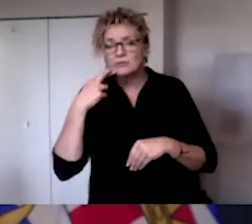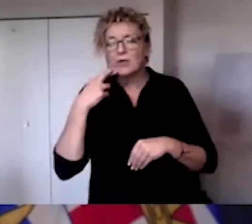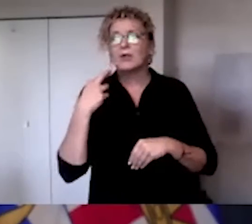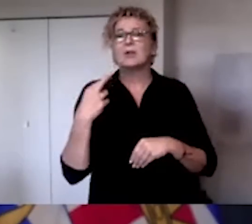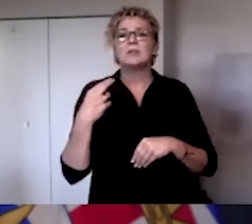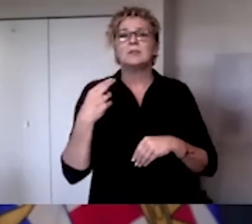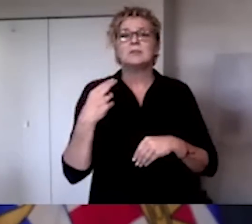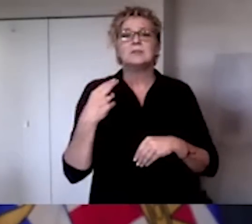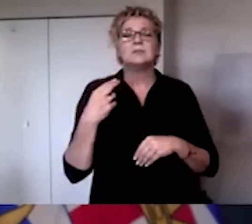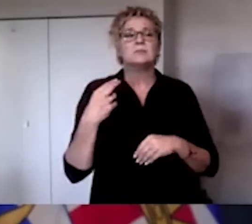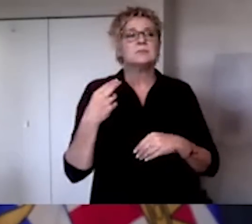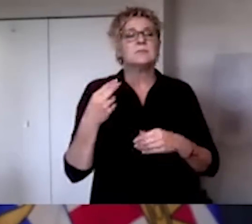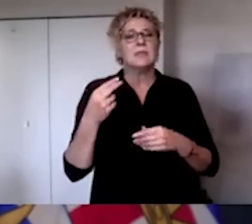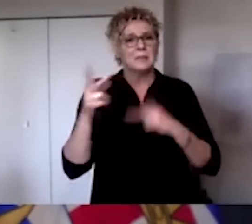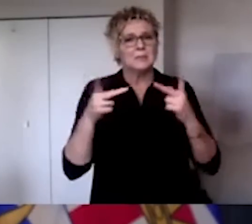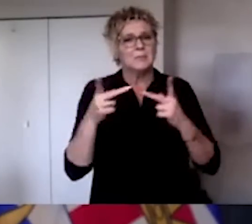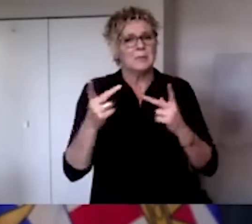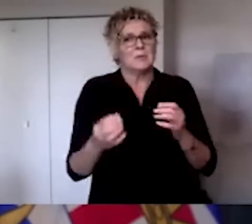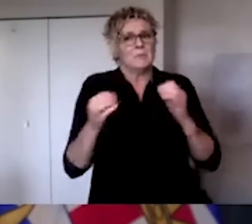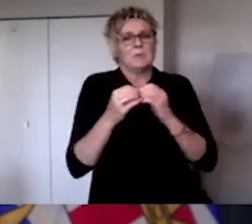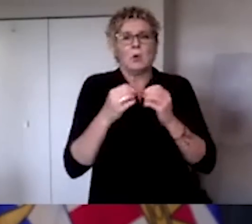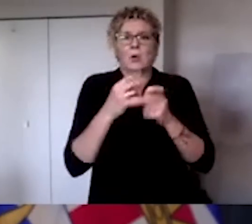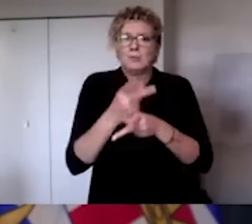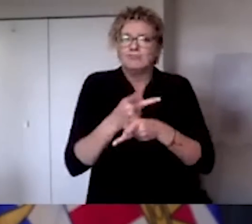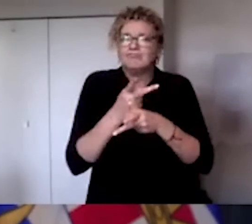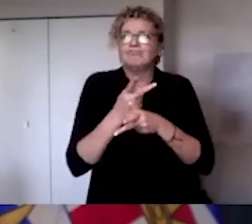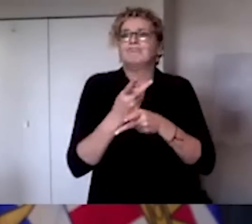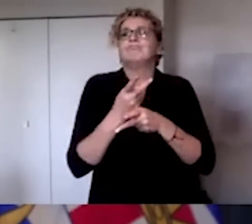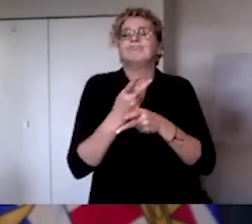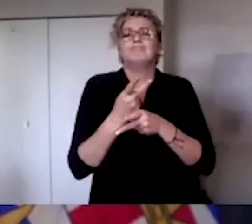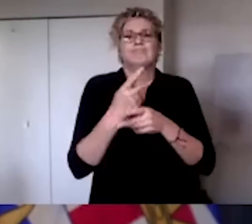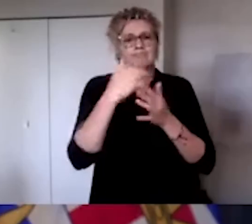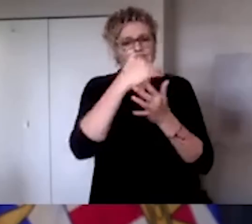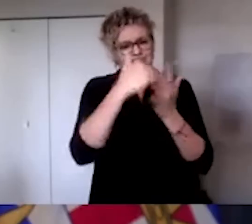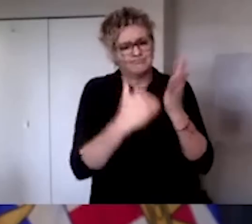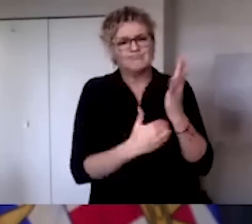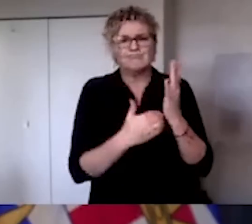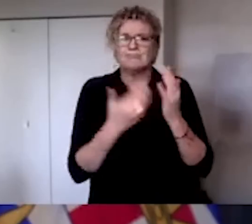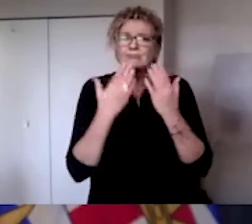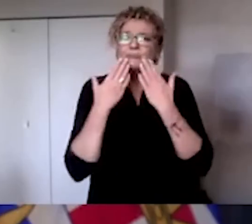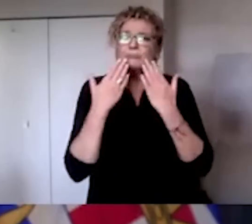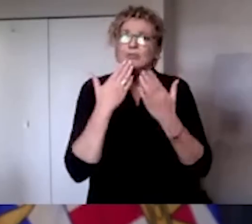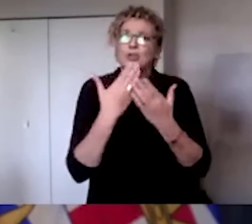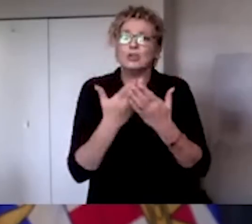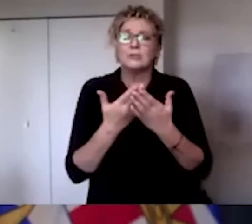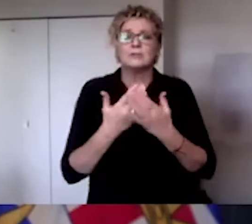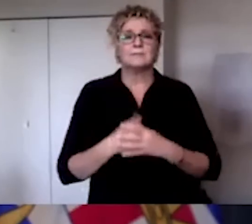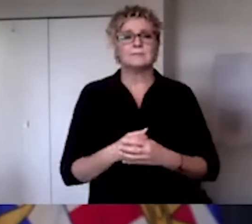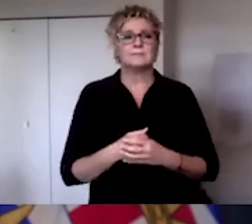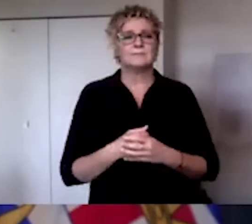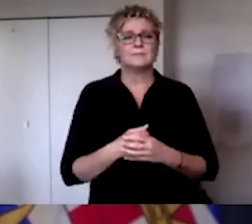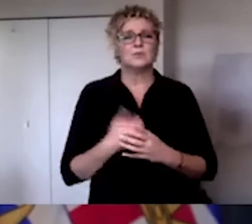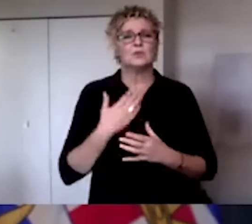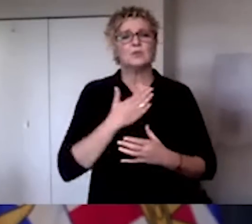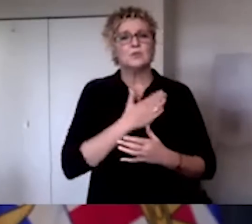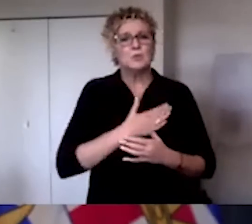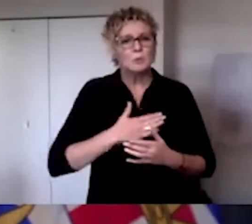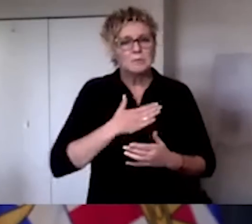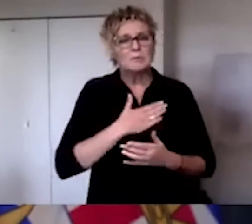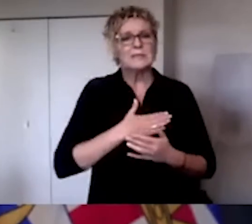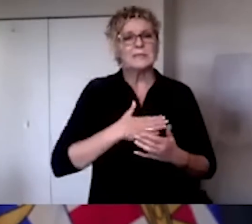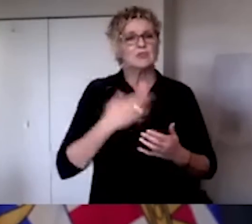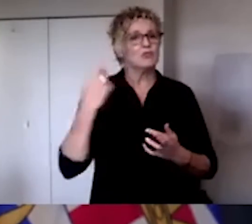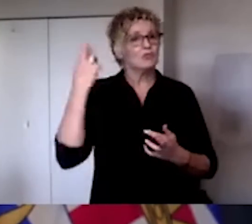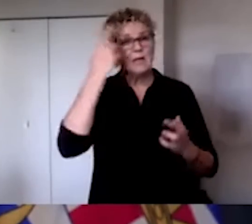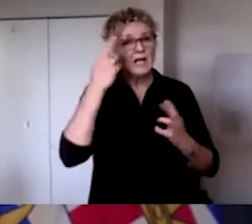this safely to know that we can do it as well. We've shown that by using our layers of protection, whether that's